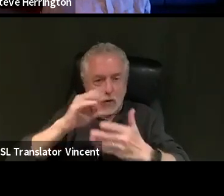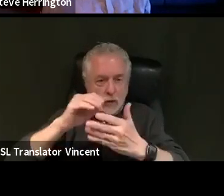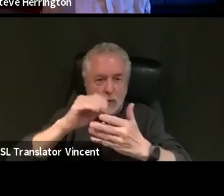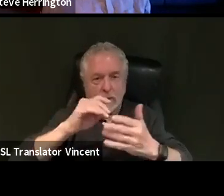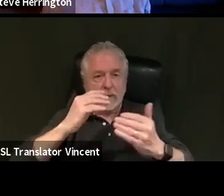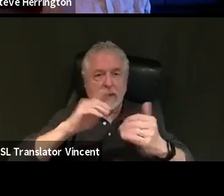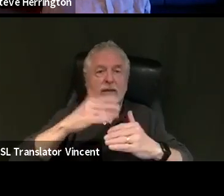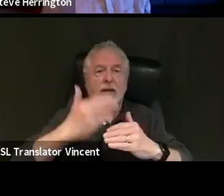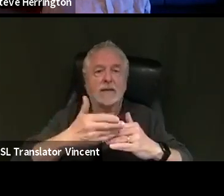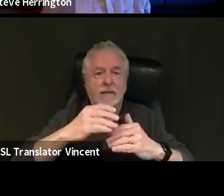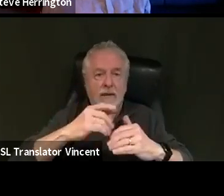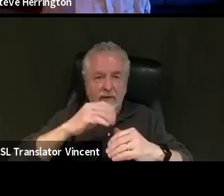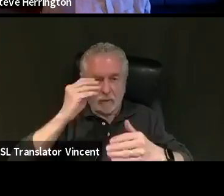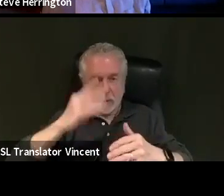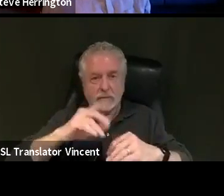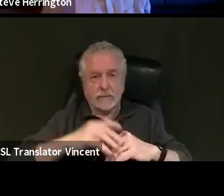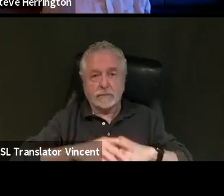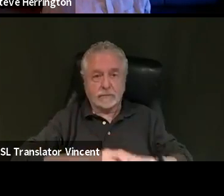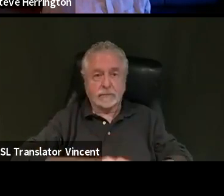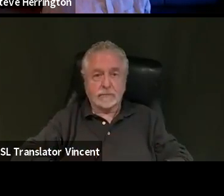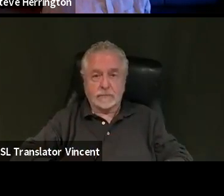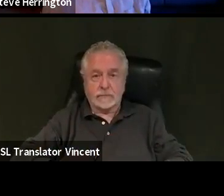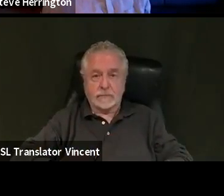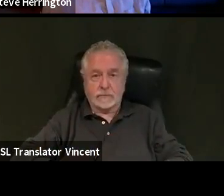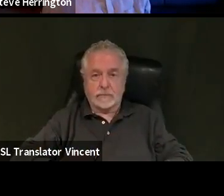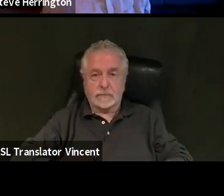to do next as the information comes out.